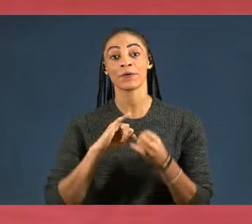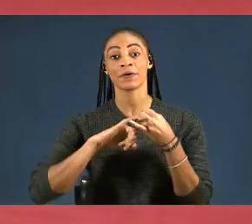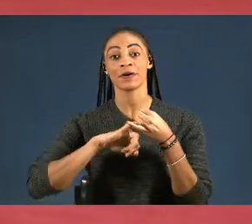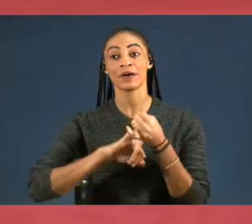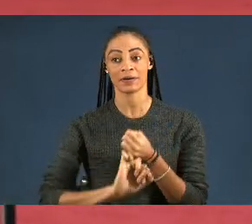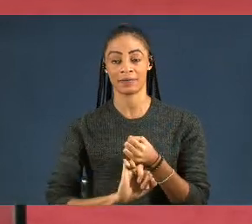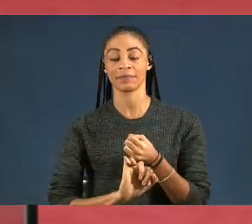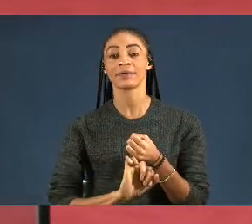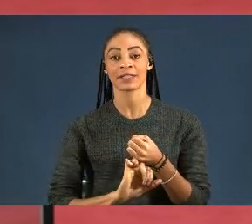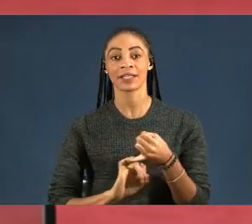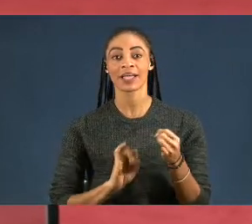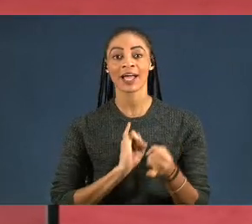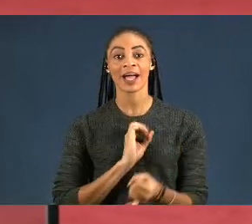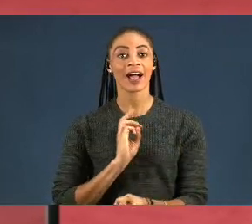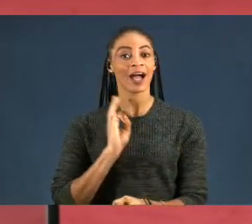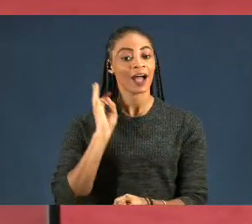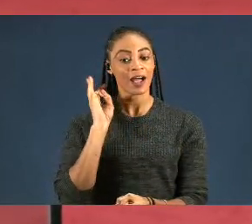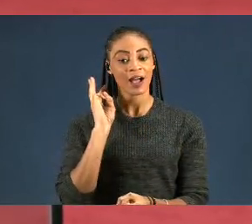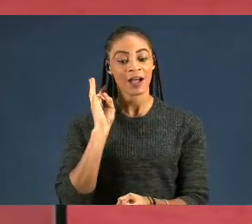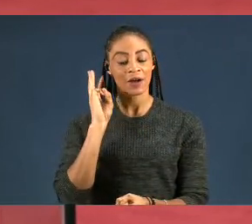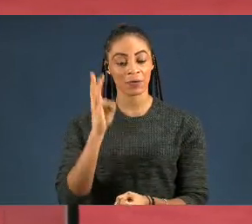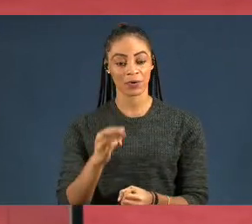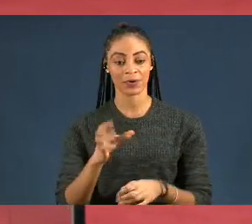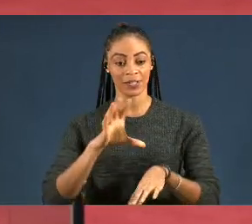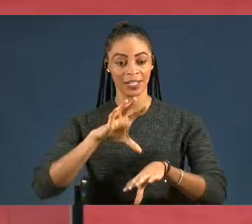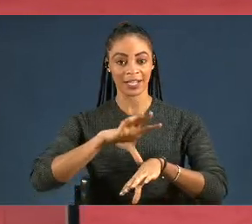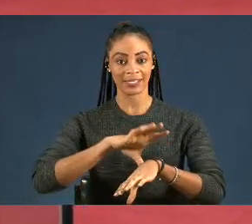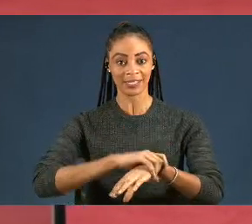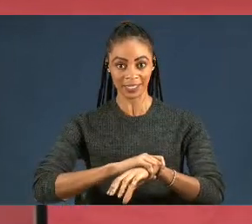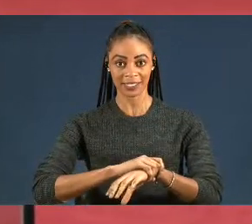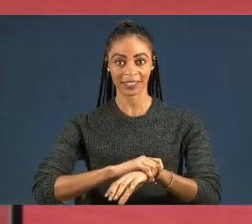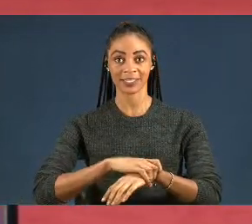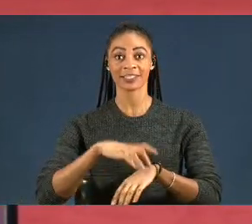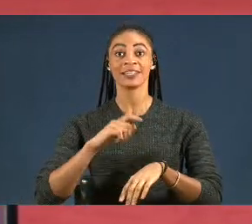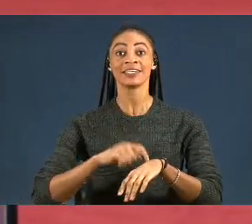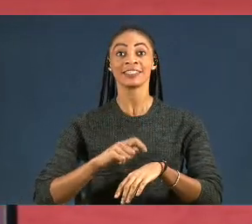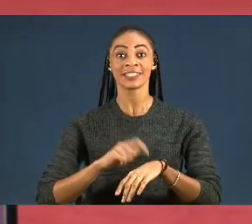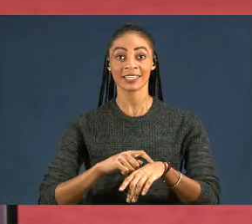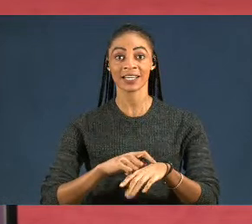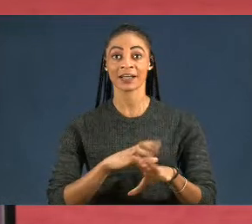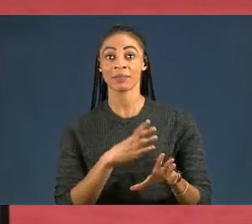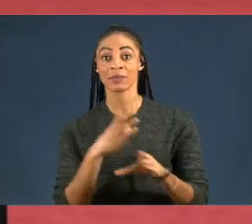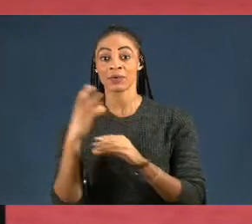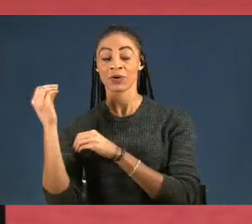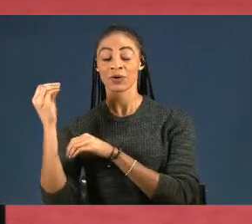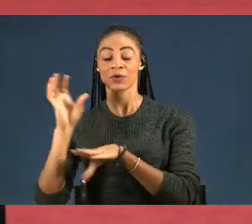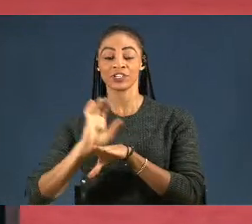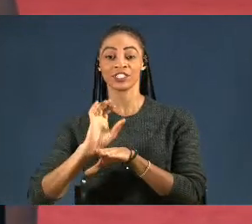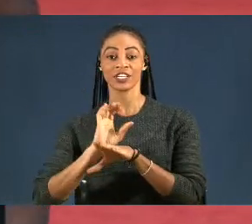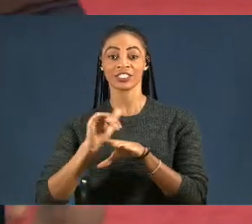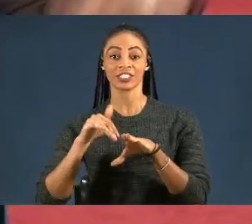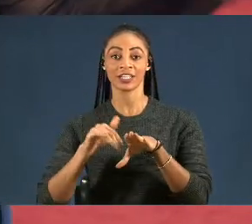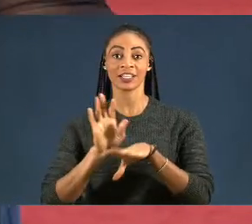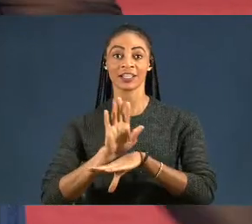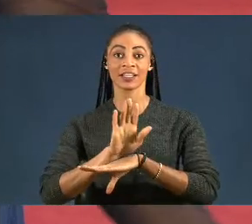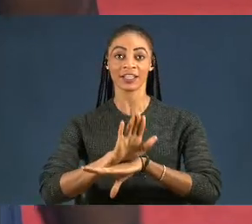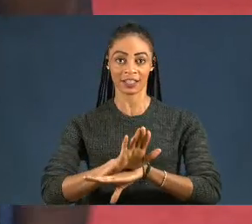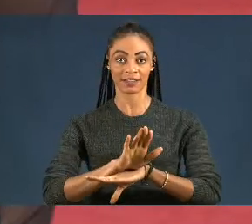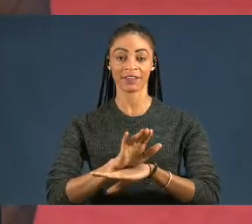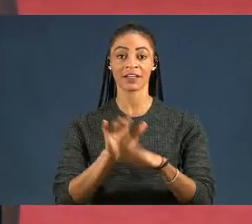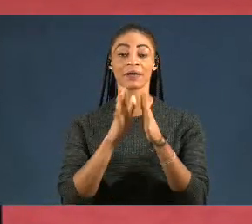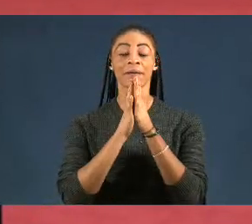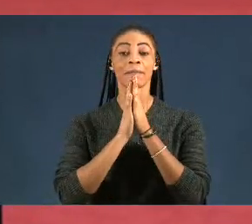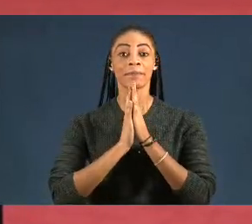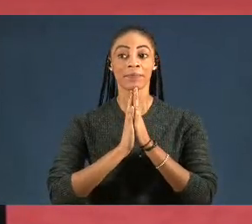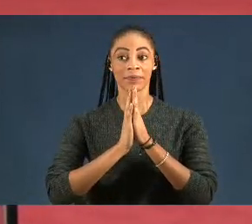I would literally take time to go to church in the evening and pray for them. Before, I